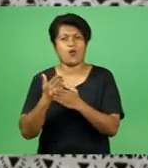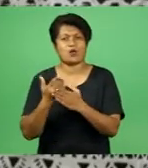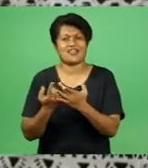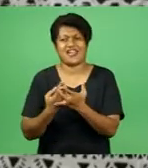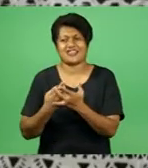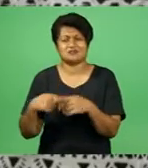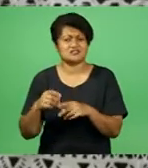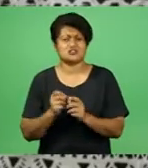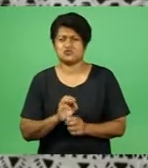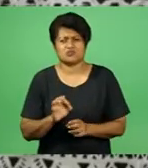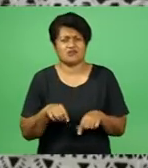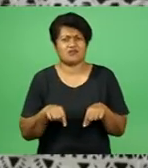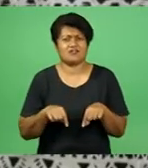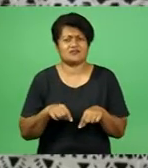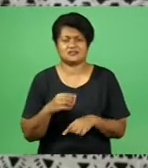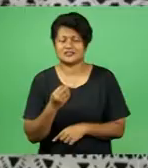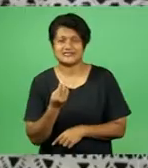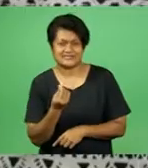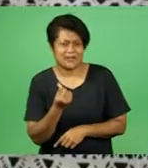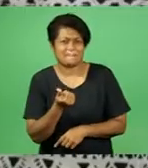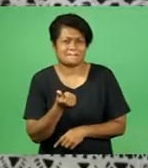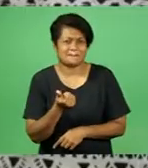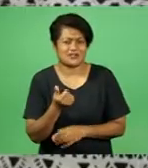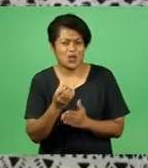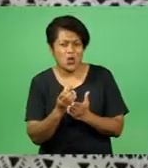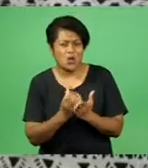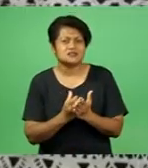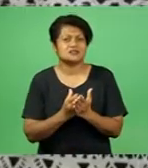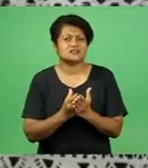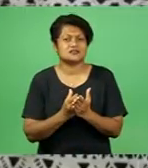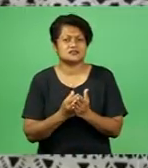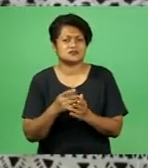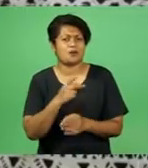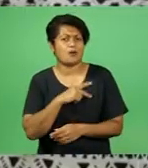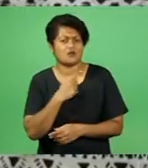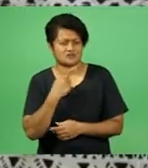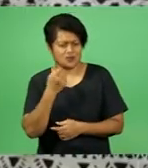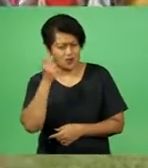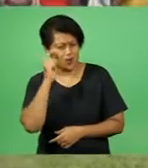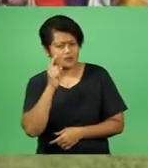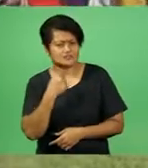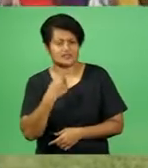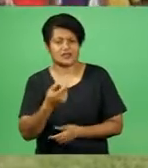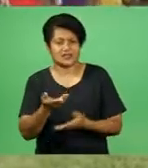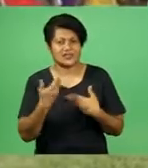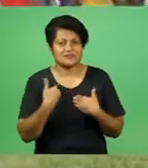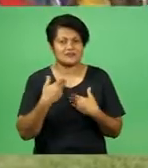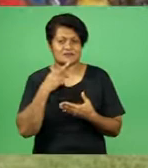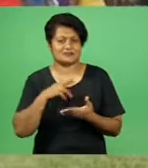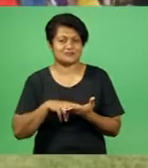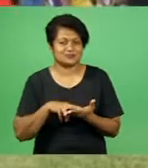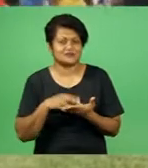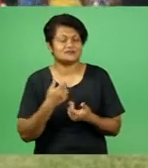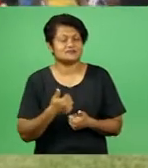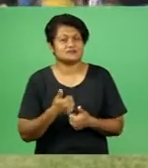I received the phone call when Professor Dr. Nembuka called me to give me my results. Health Minister Dr.